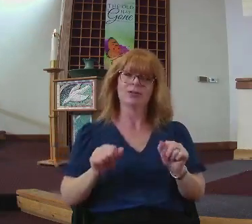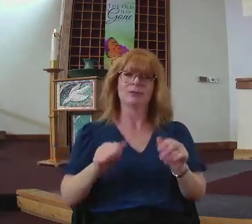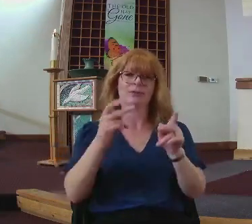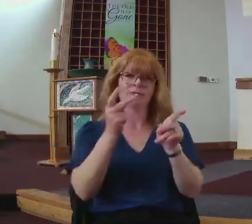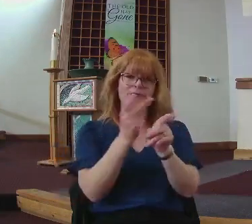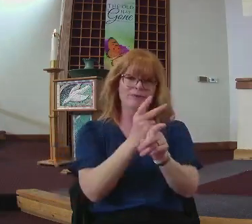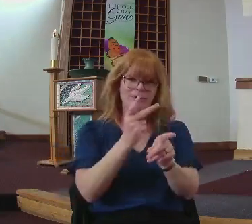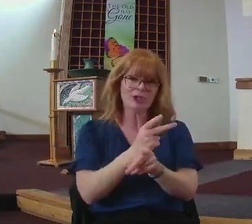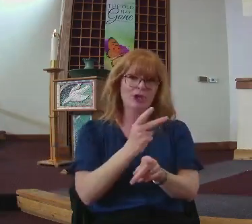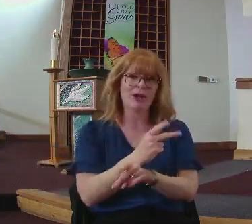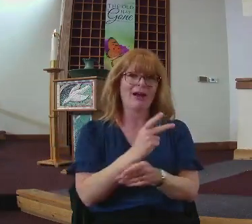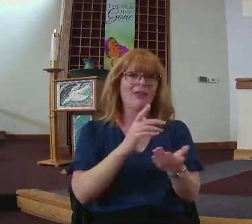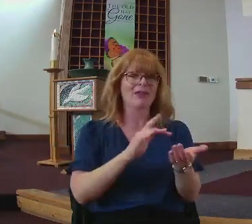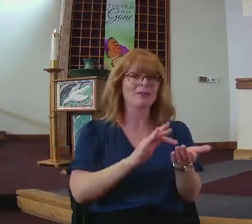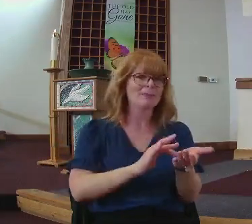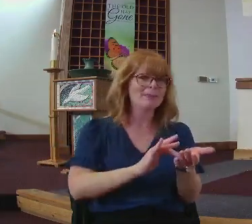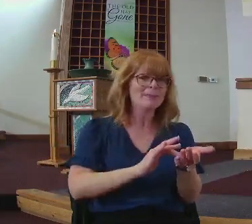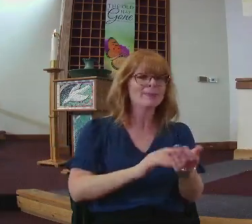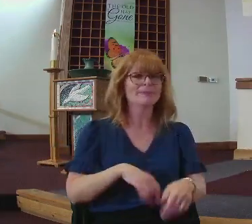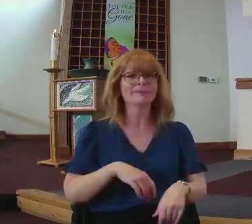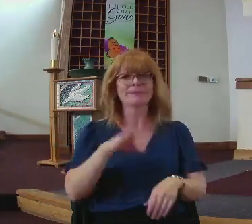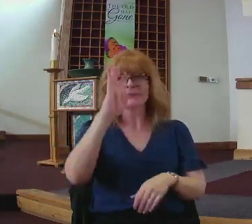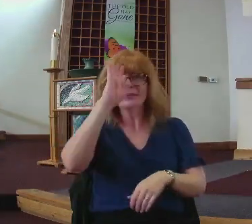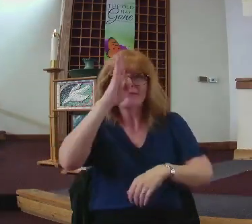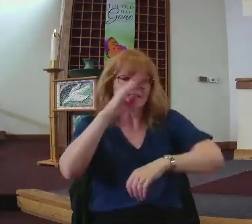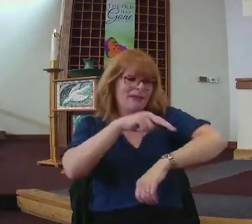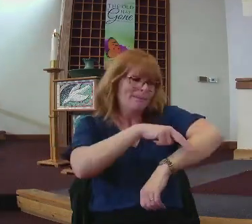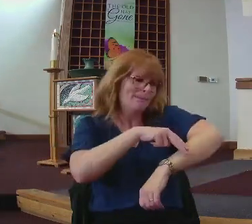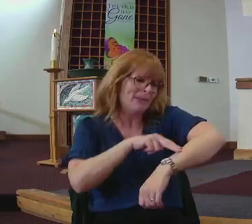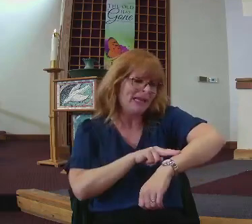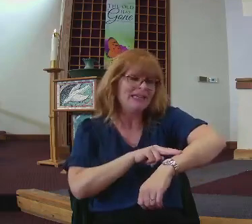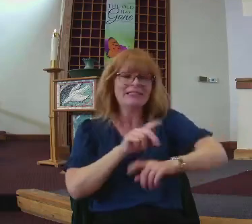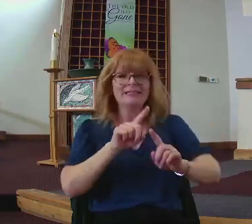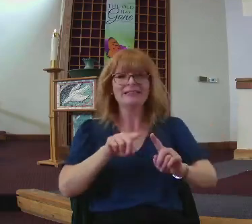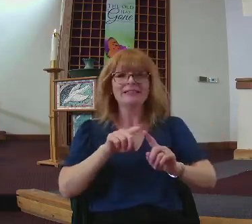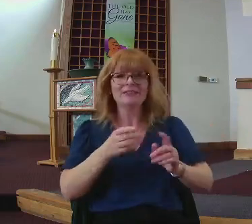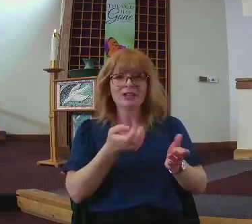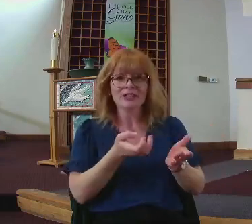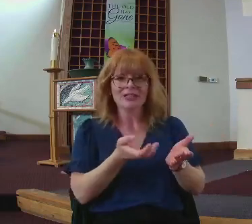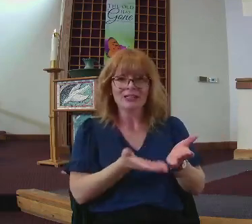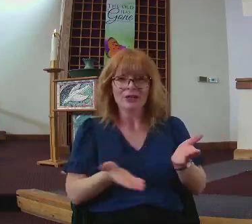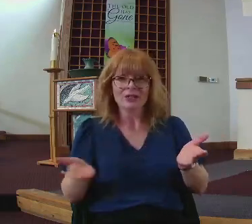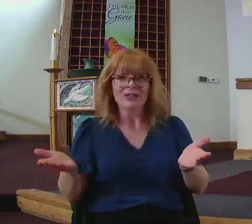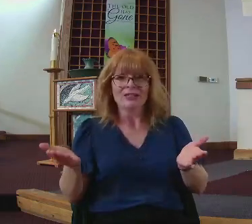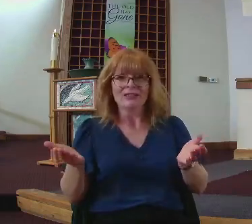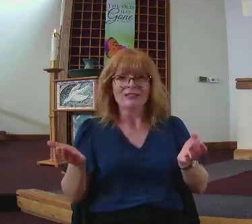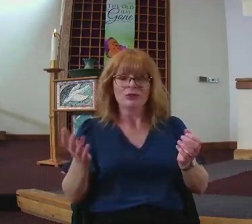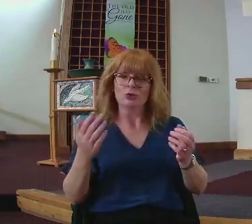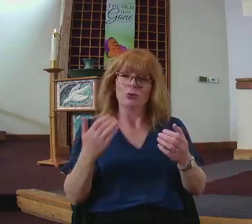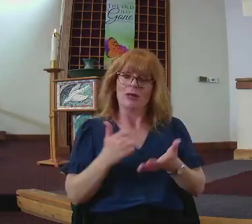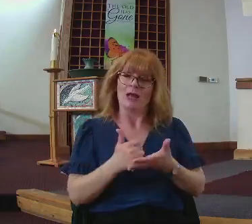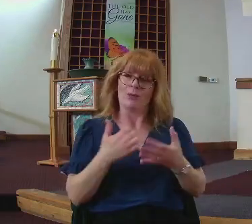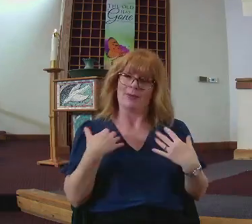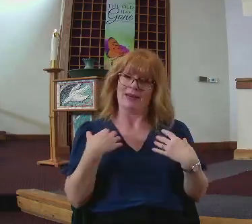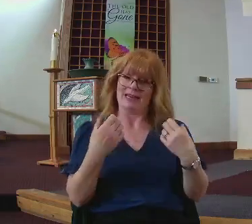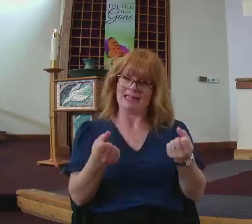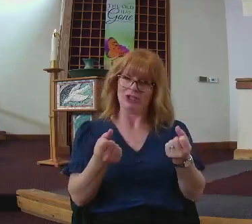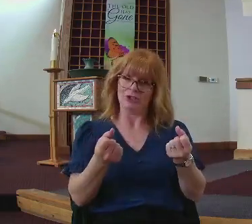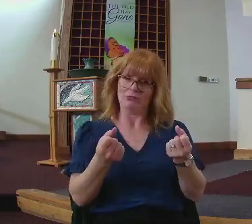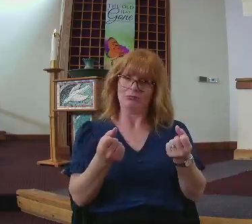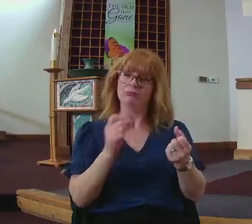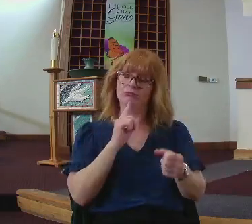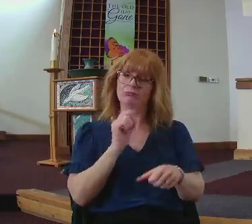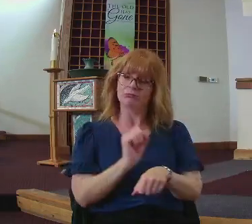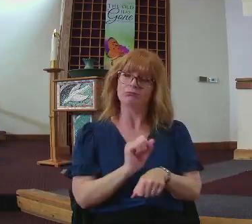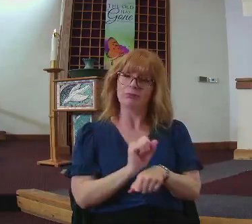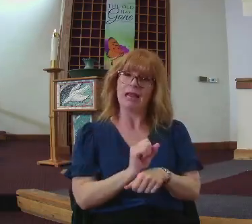and band-aids and different tools that help to bring healing can actually help. And